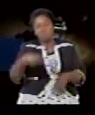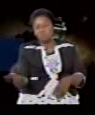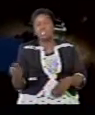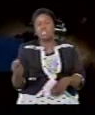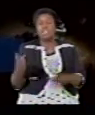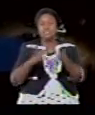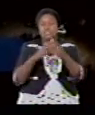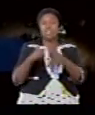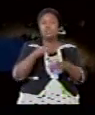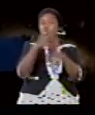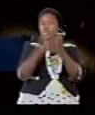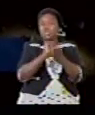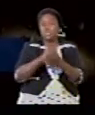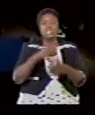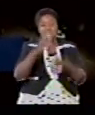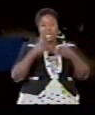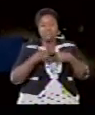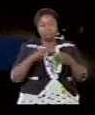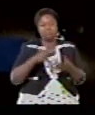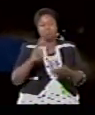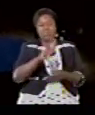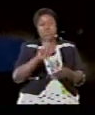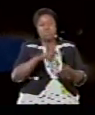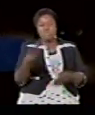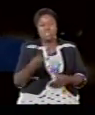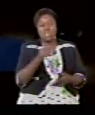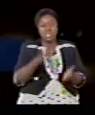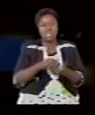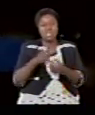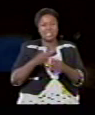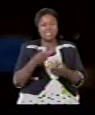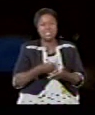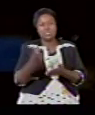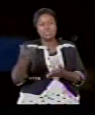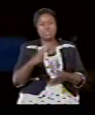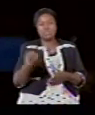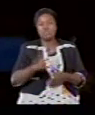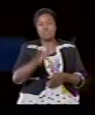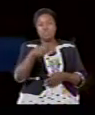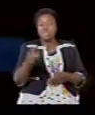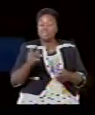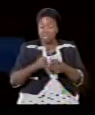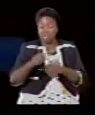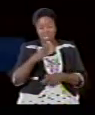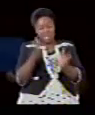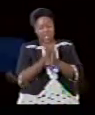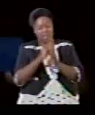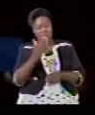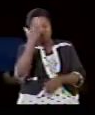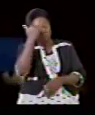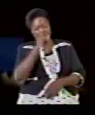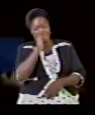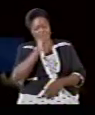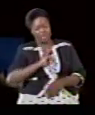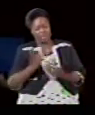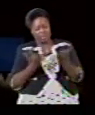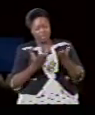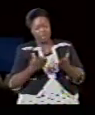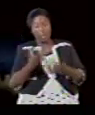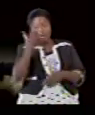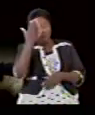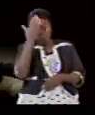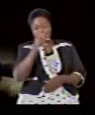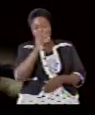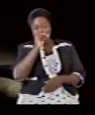spent everything that he had bought. He said, why am I here? Why am I like this? I am